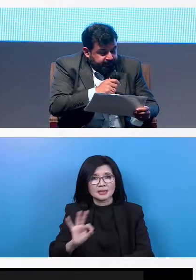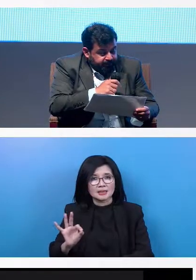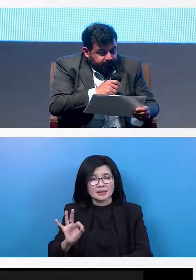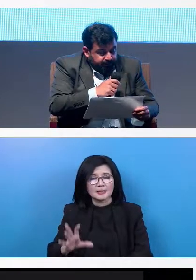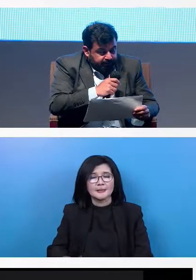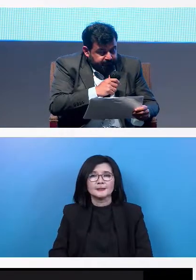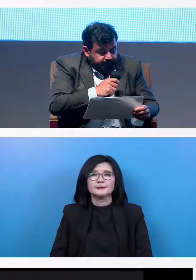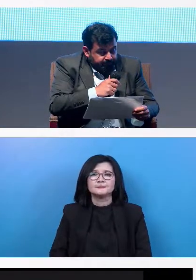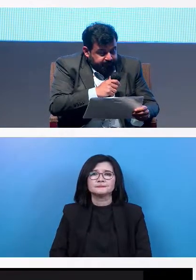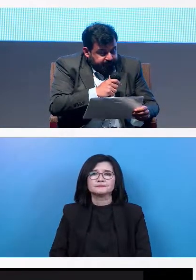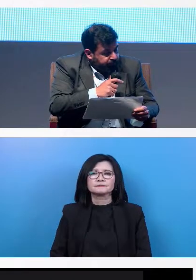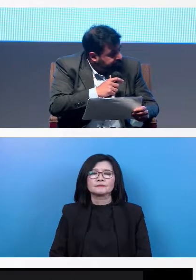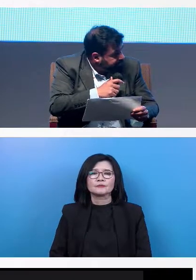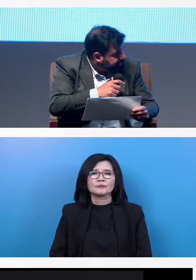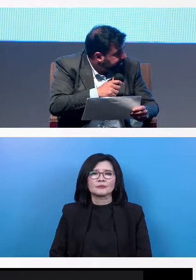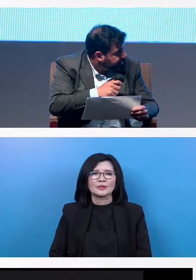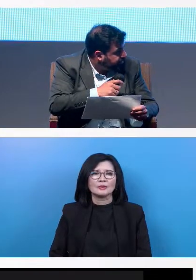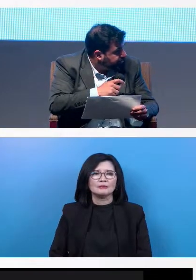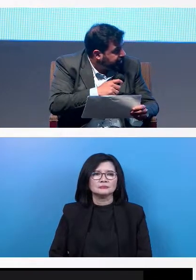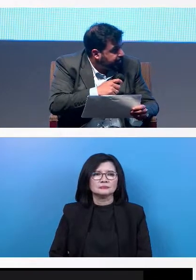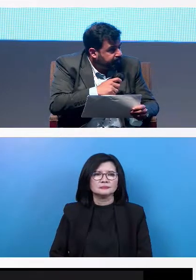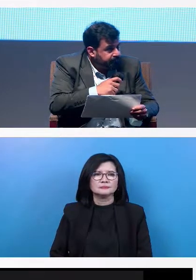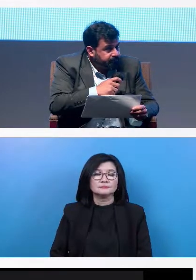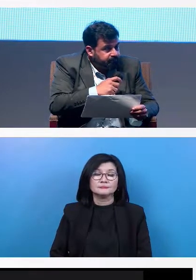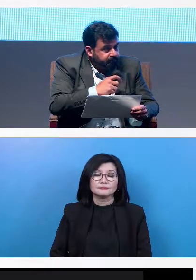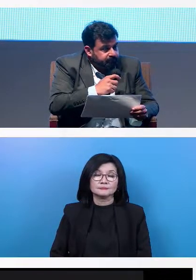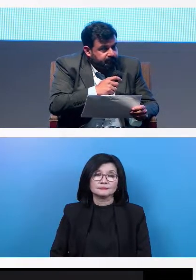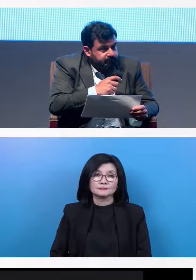before that, Ajay, I wanted to come back to you